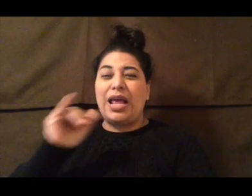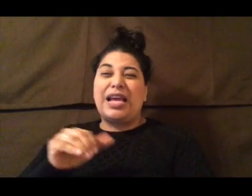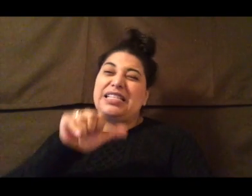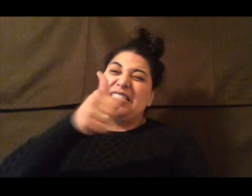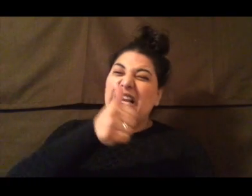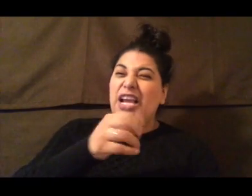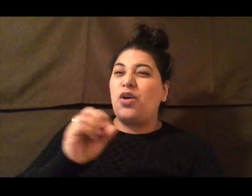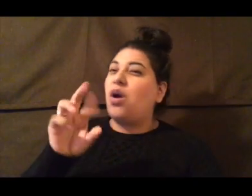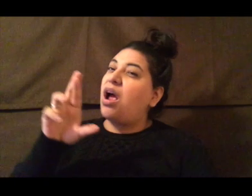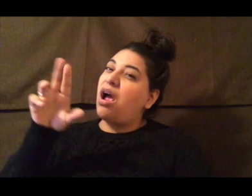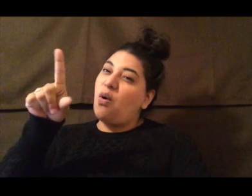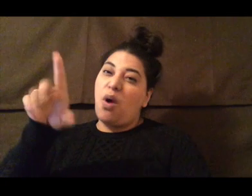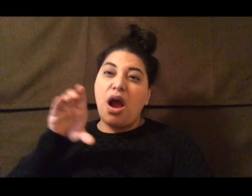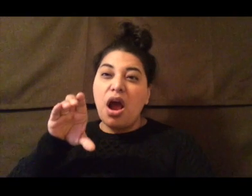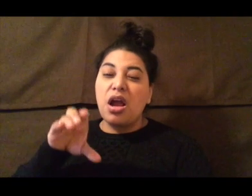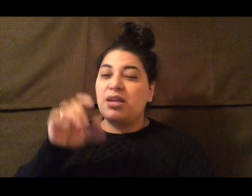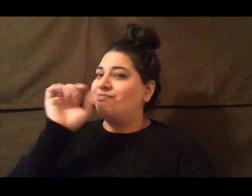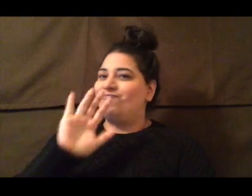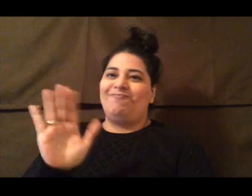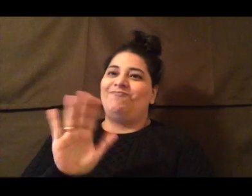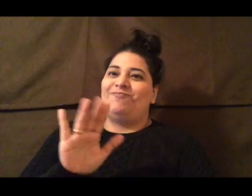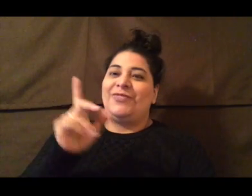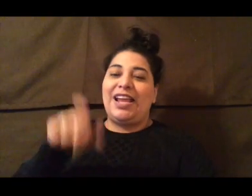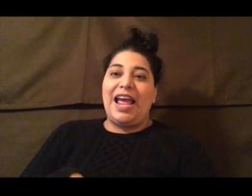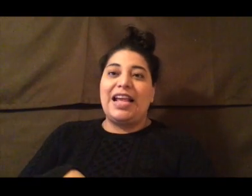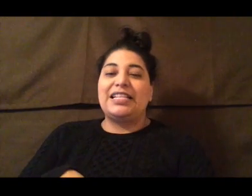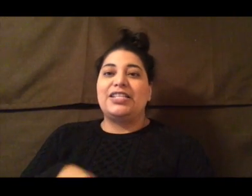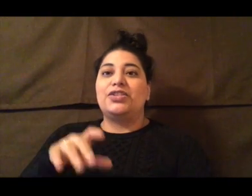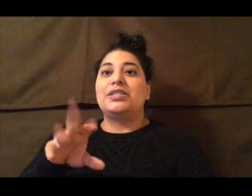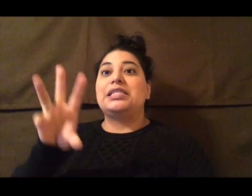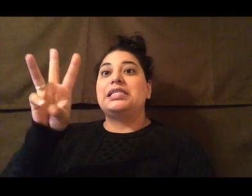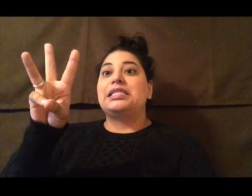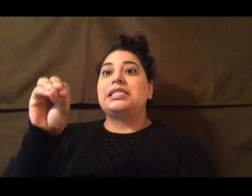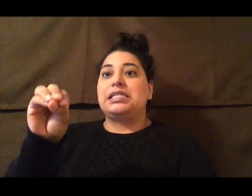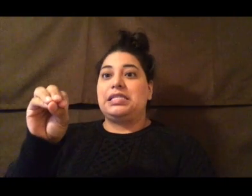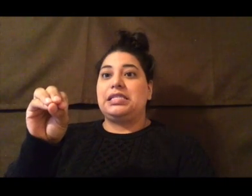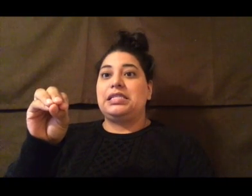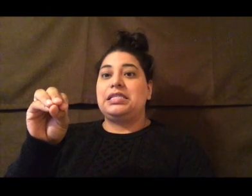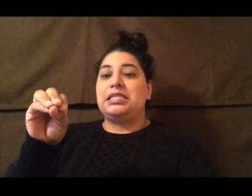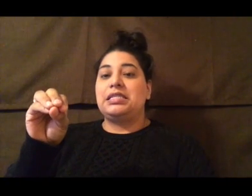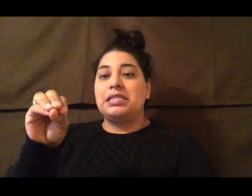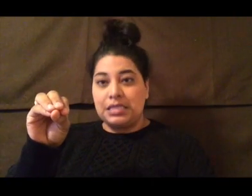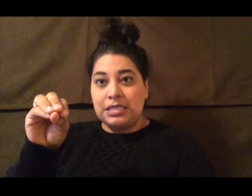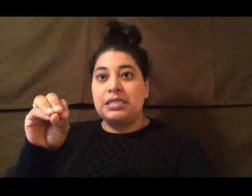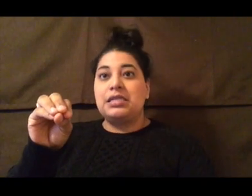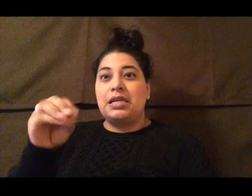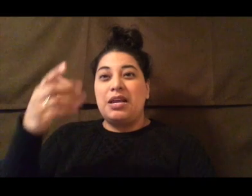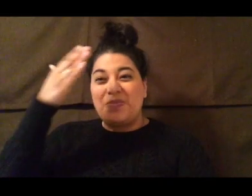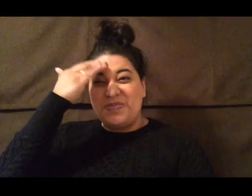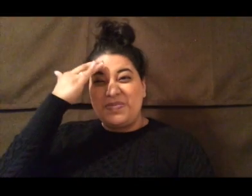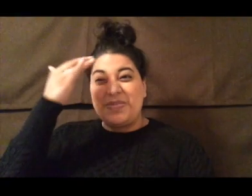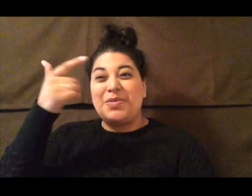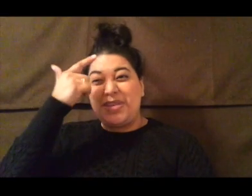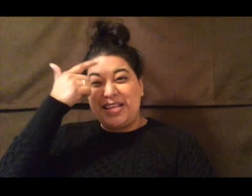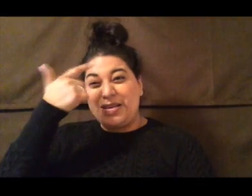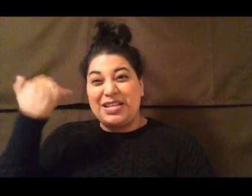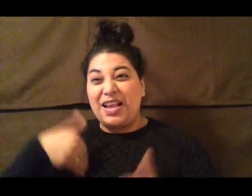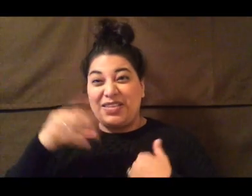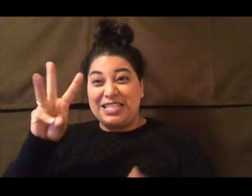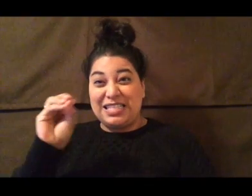they're tens or hundreds. We have to subtract from 60. So I know that 12 o'clock